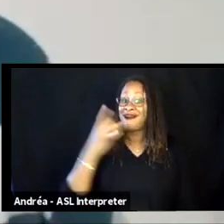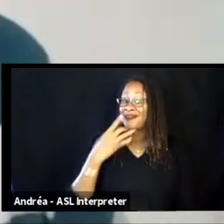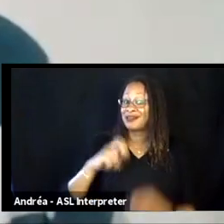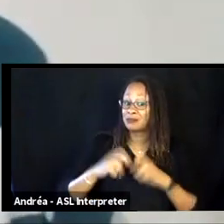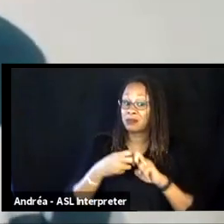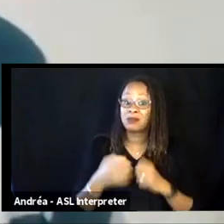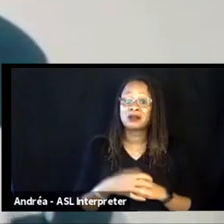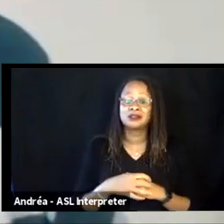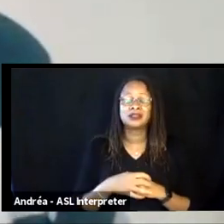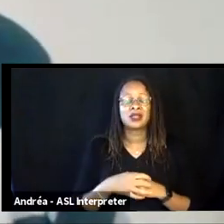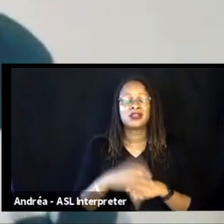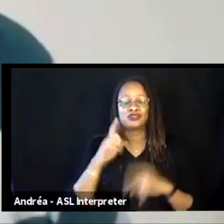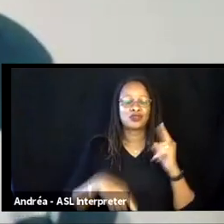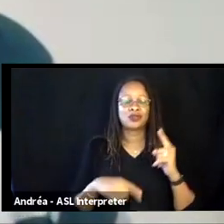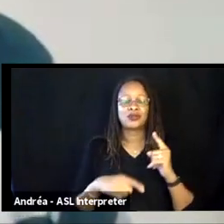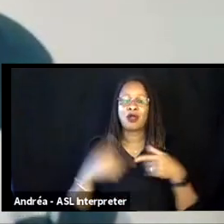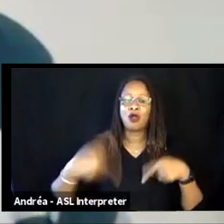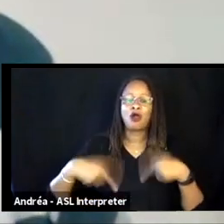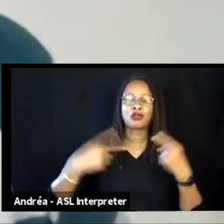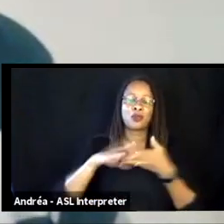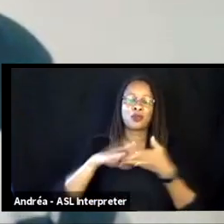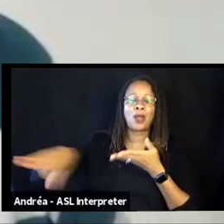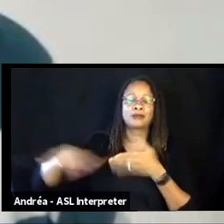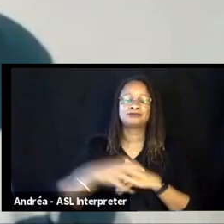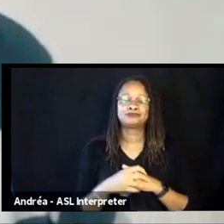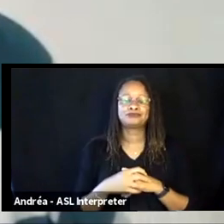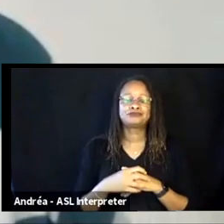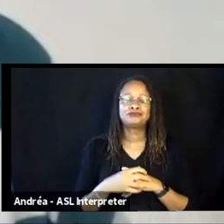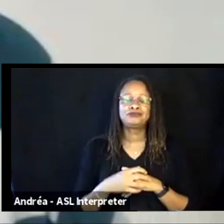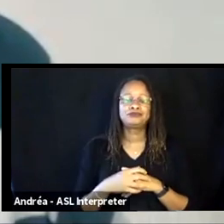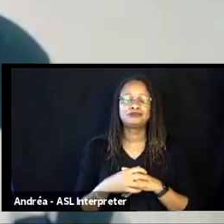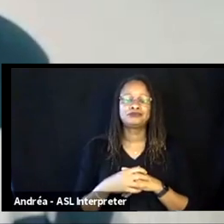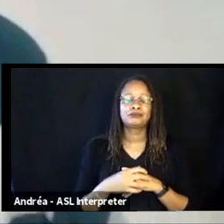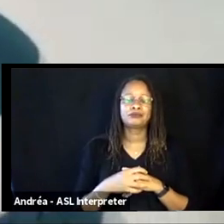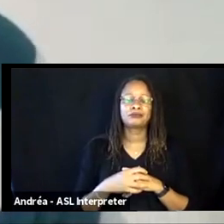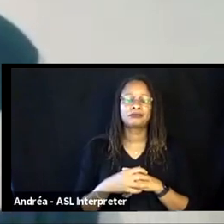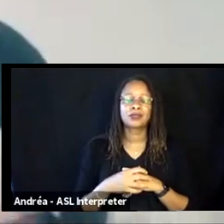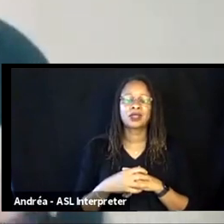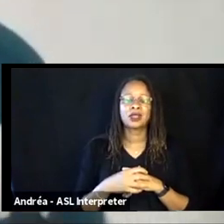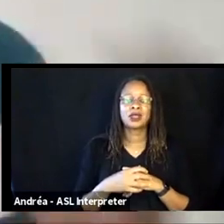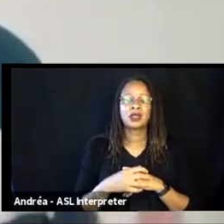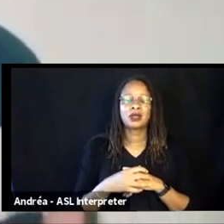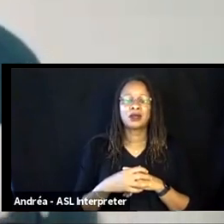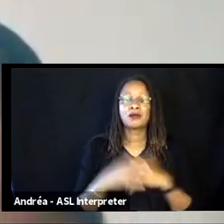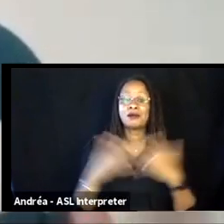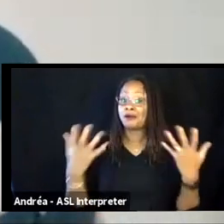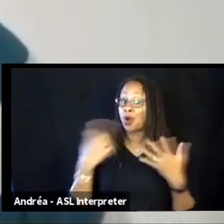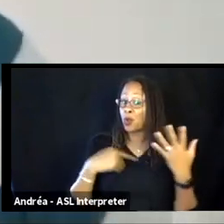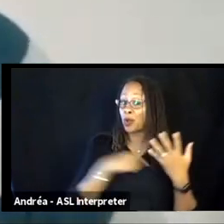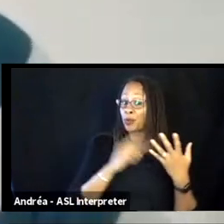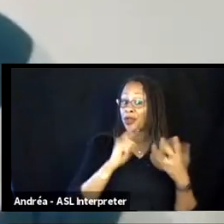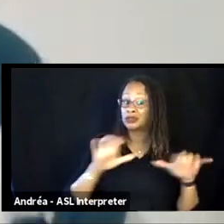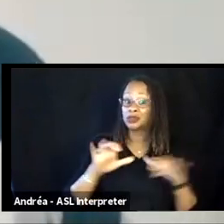you kind of can't argue away. And then in terms of kind of what we are doing, other